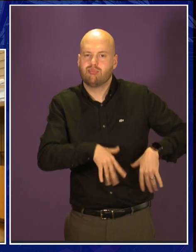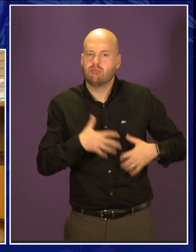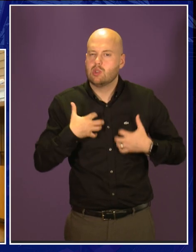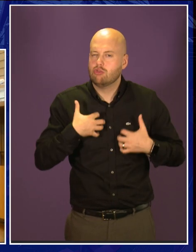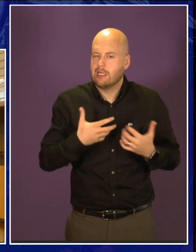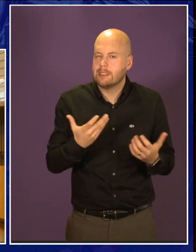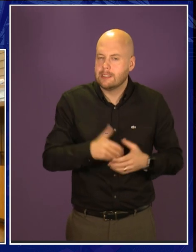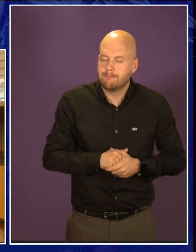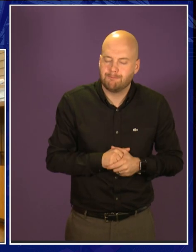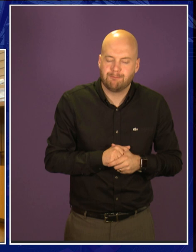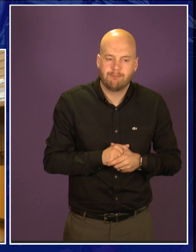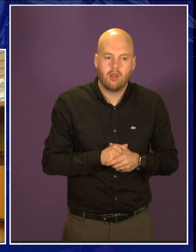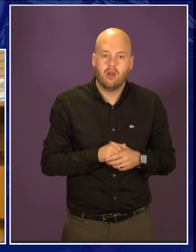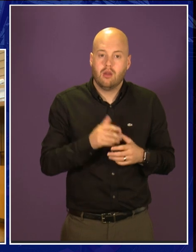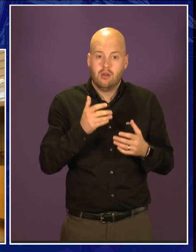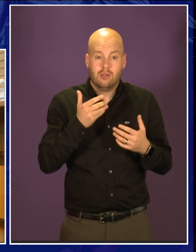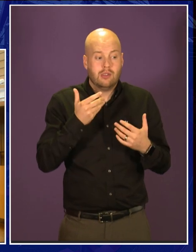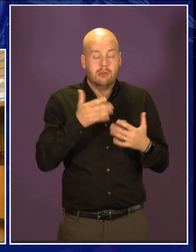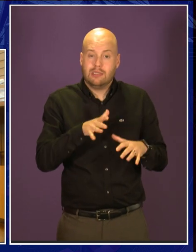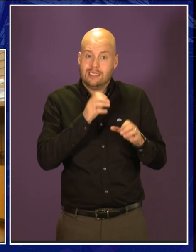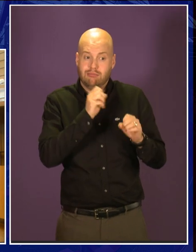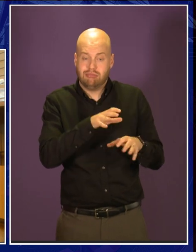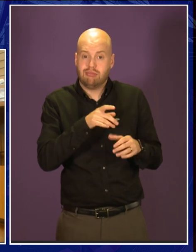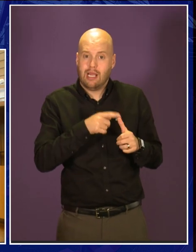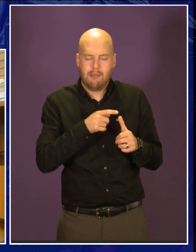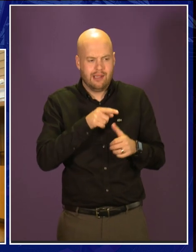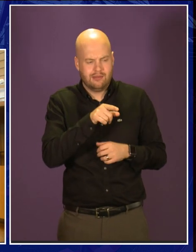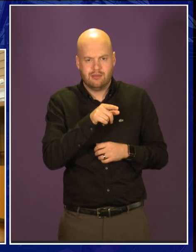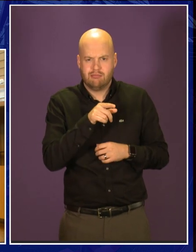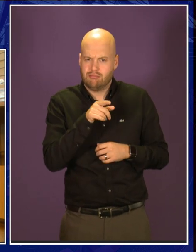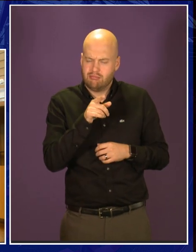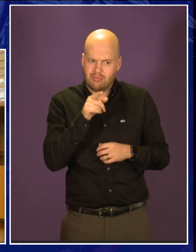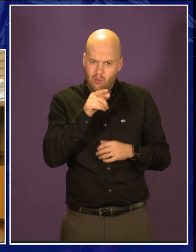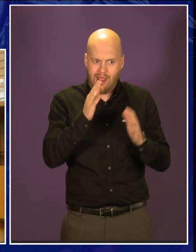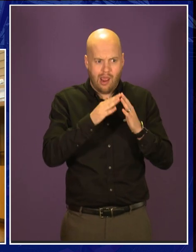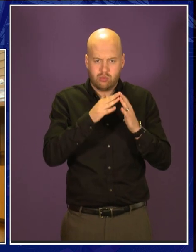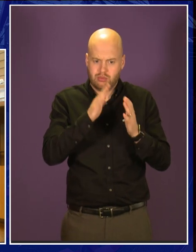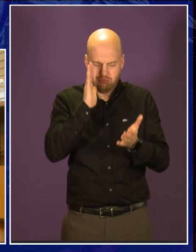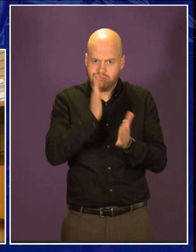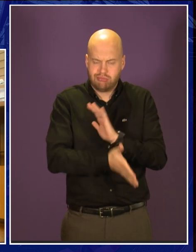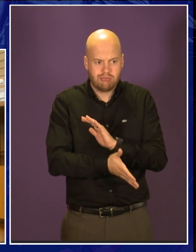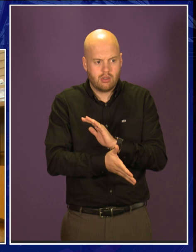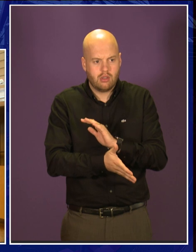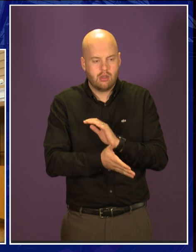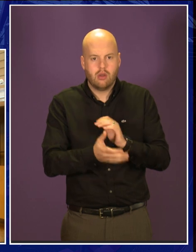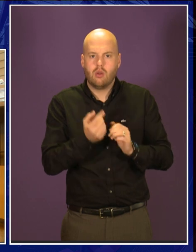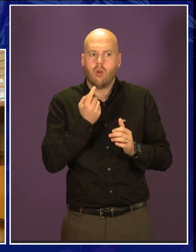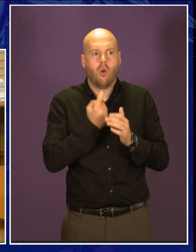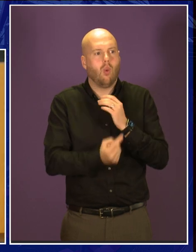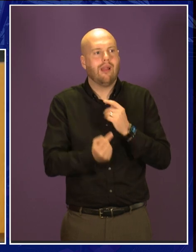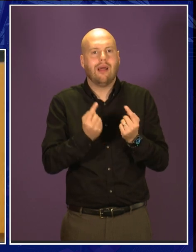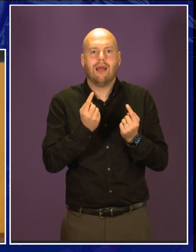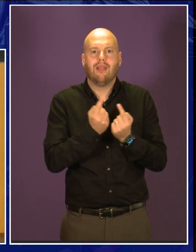I always talk with Ahmed about this story. Why, what was in your mind during that moment that your home being destroyed and the only thing you care